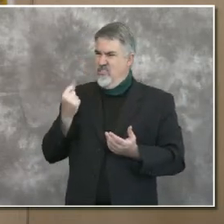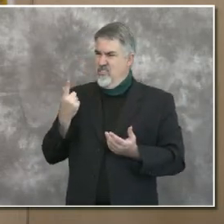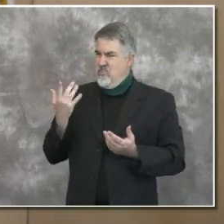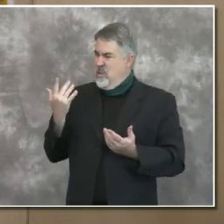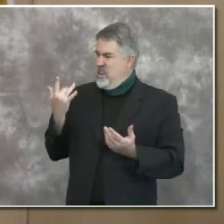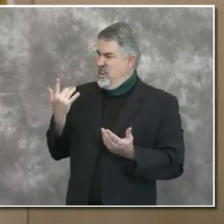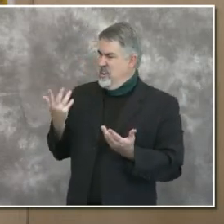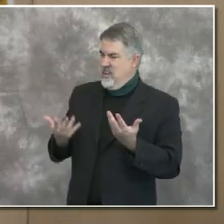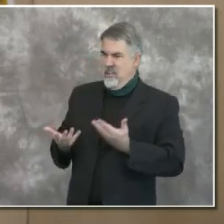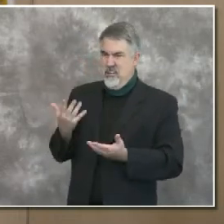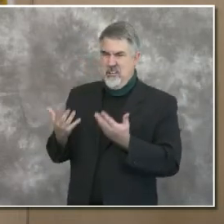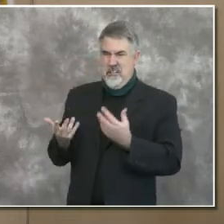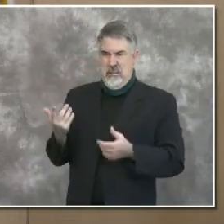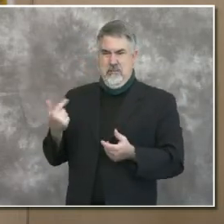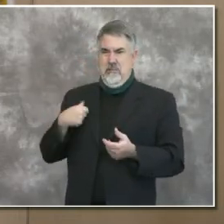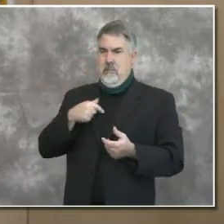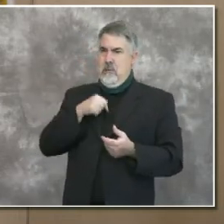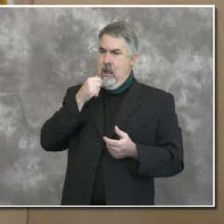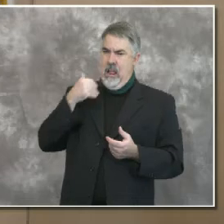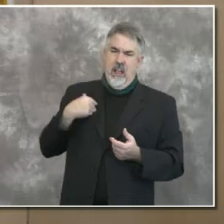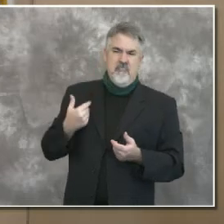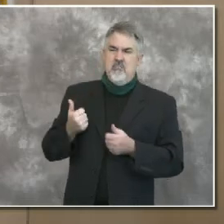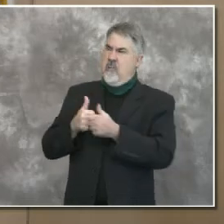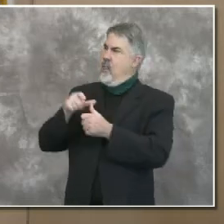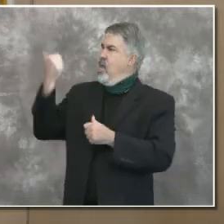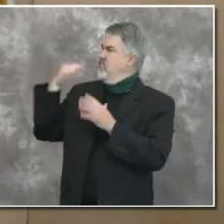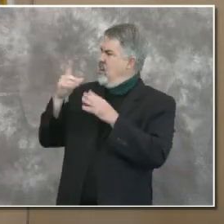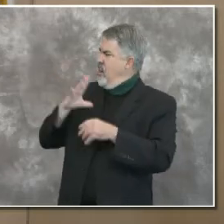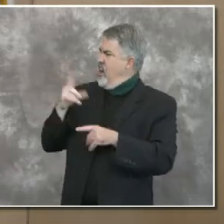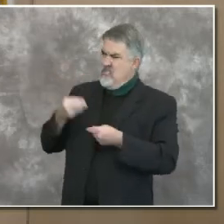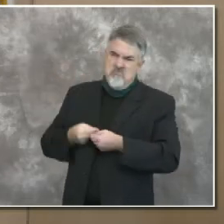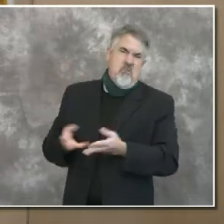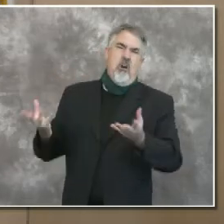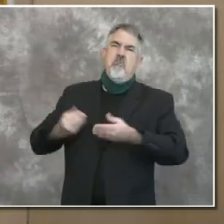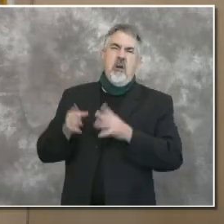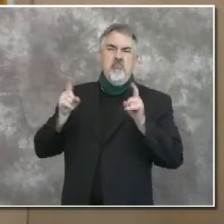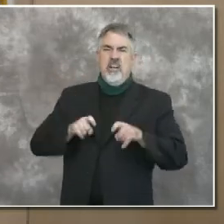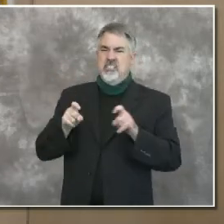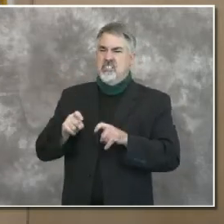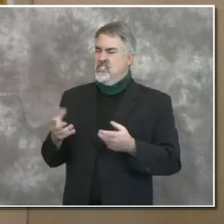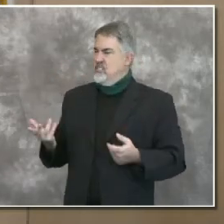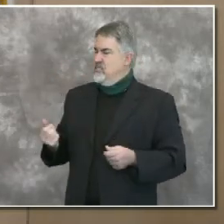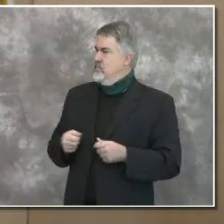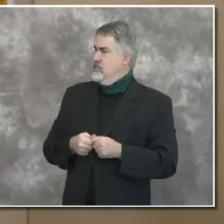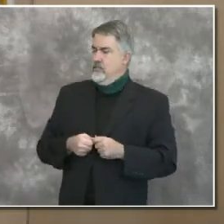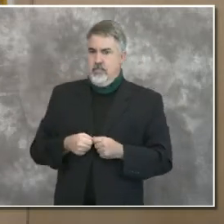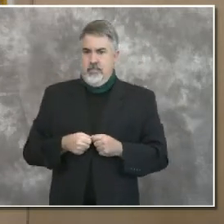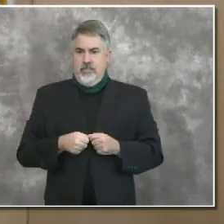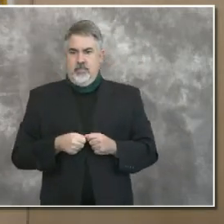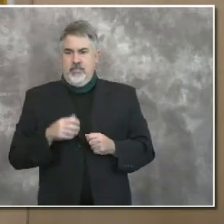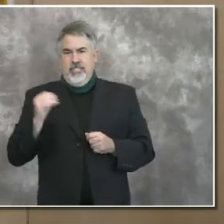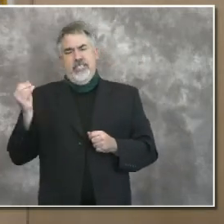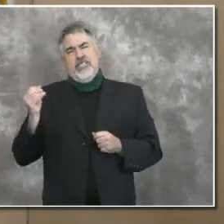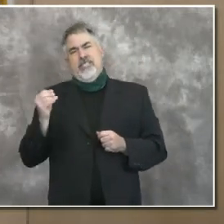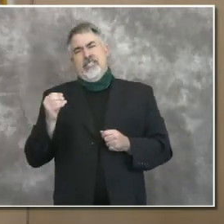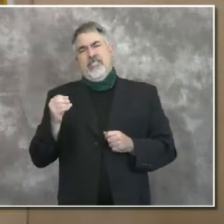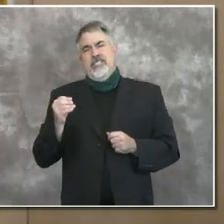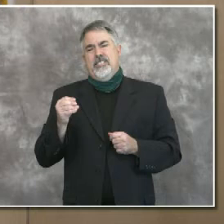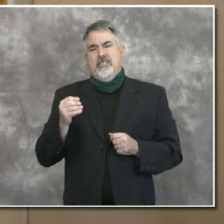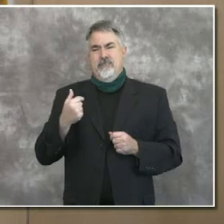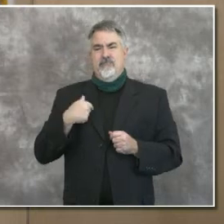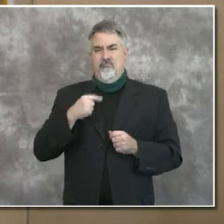that? And also, in order to really have a sense of how much this